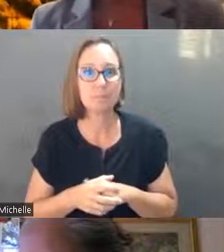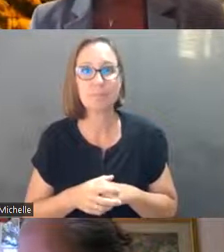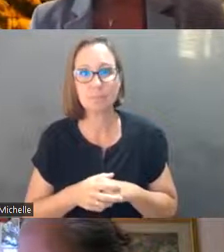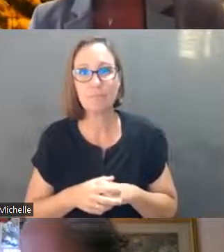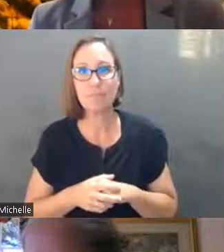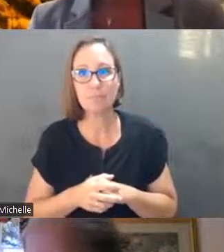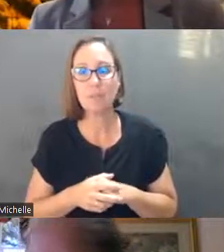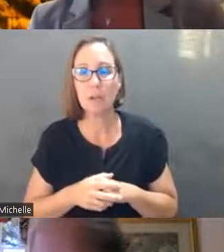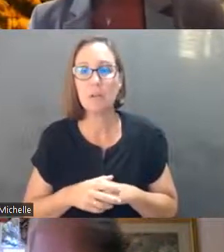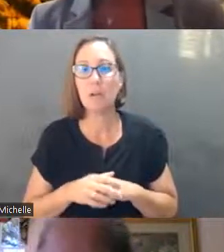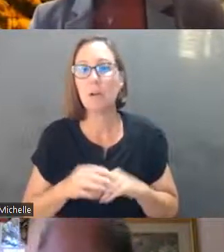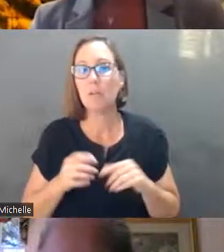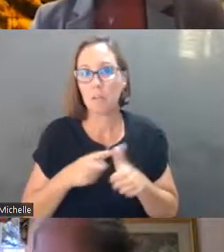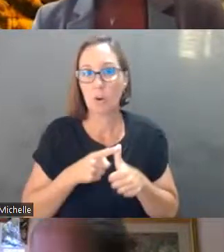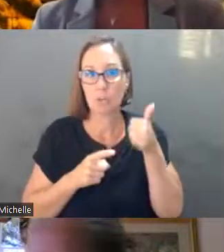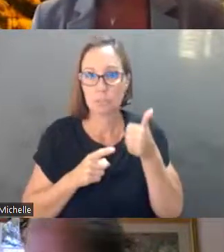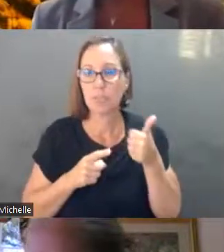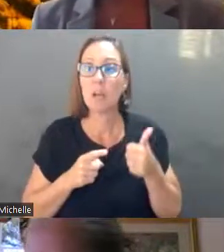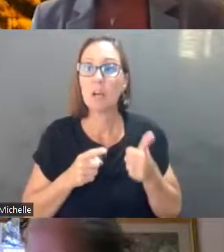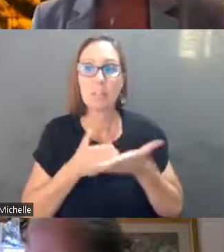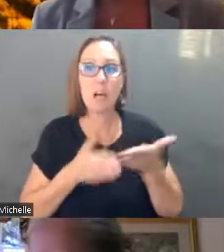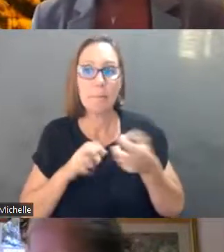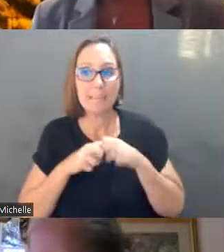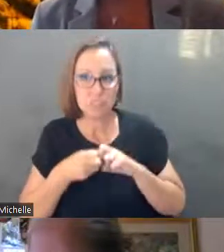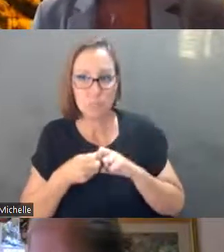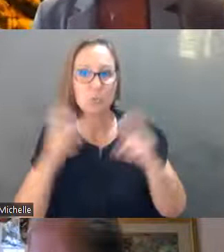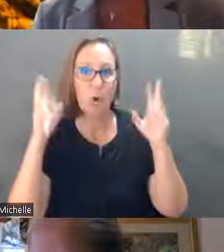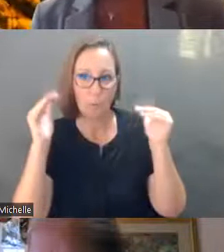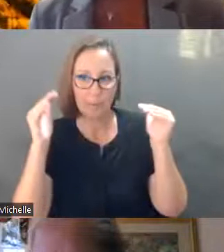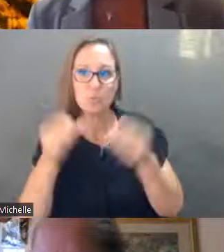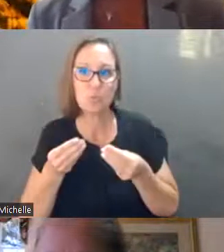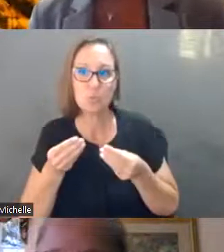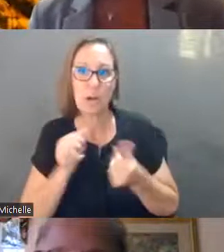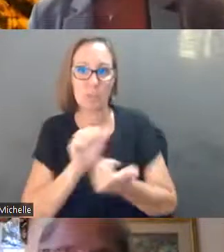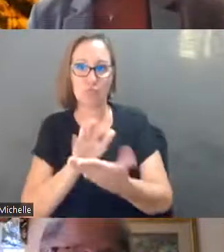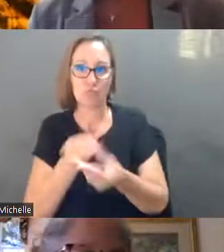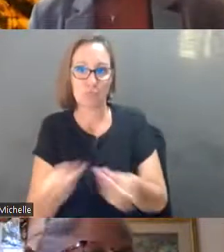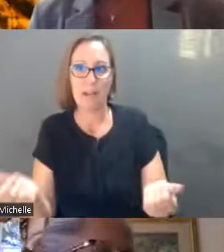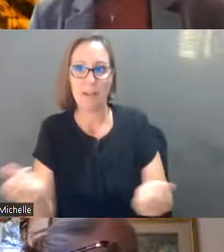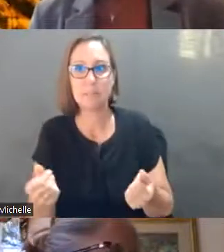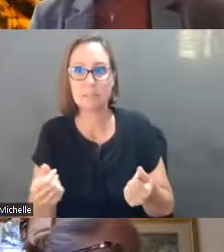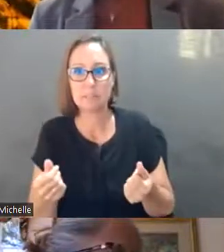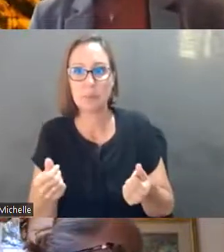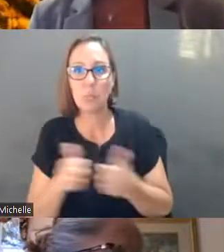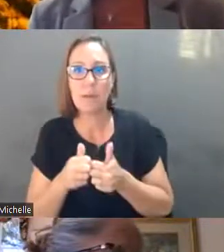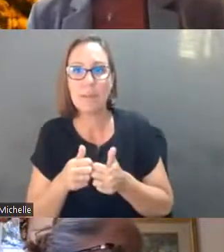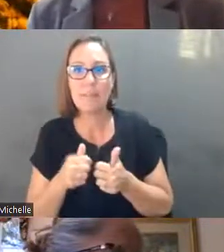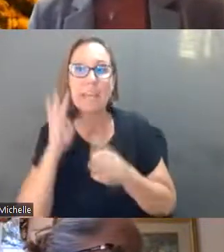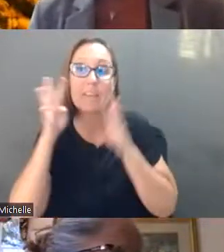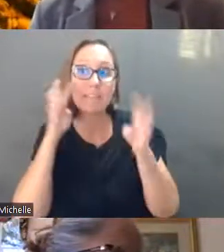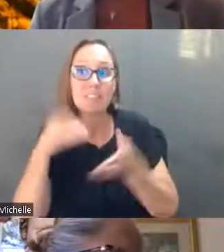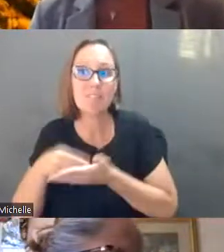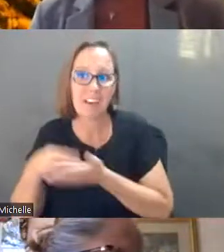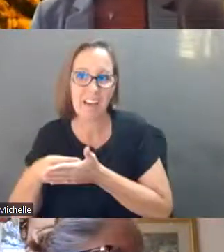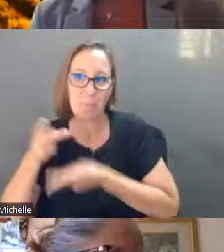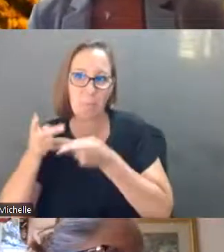things are issues that we are hoping can be addressed with some of the proposals that we receive in our innovation fund.